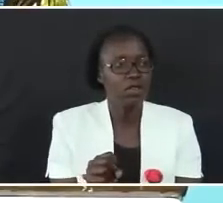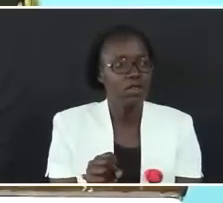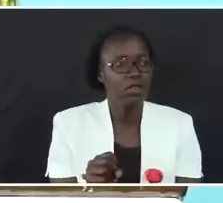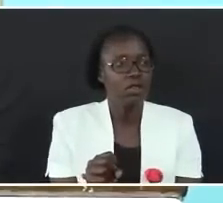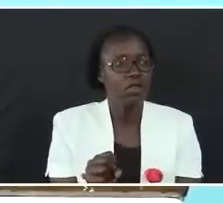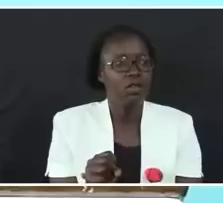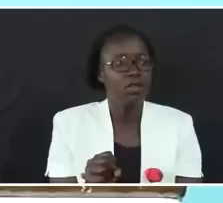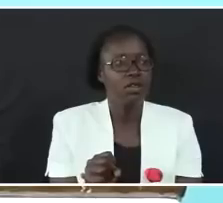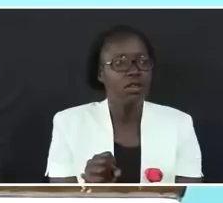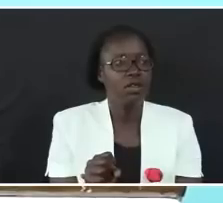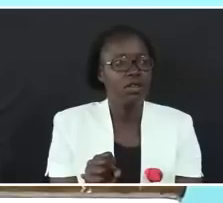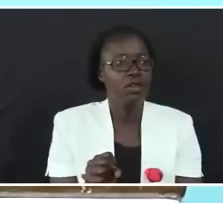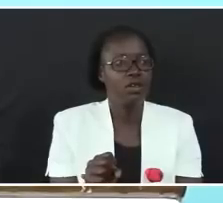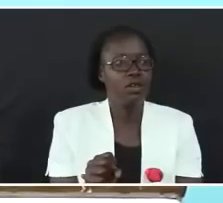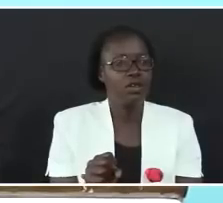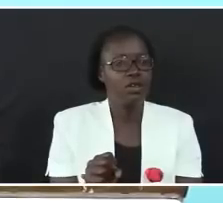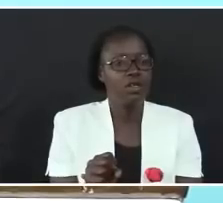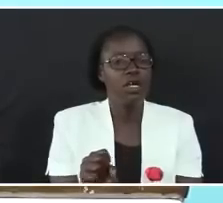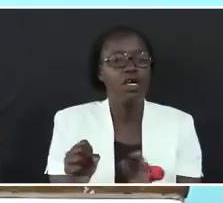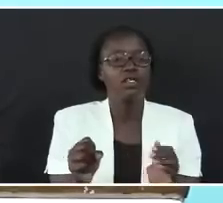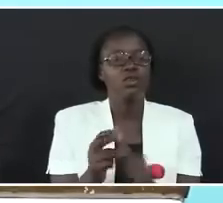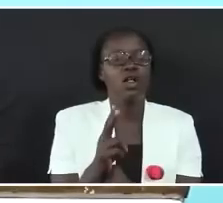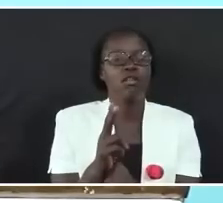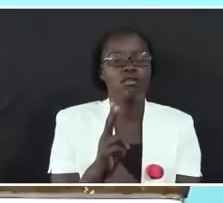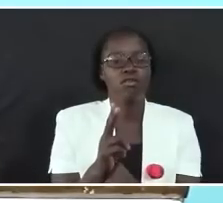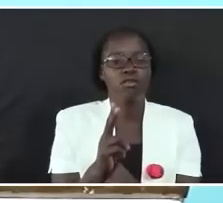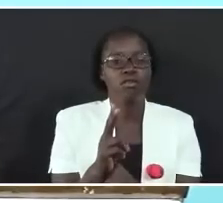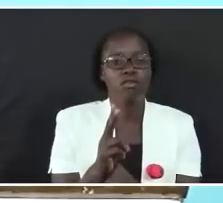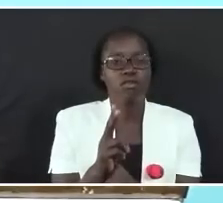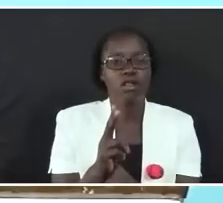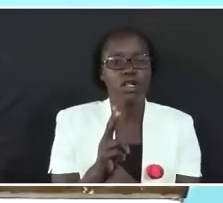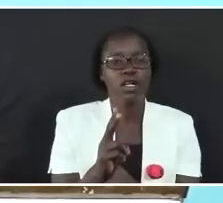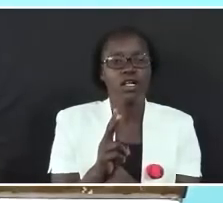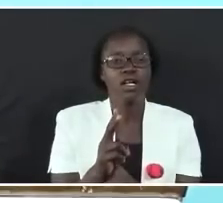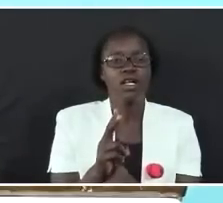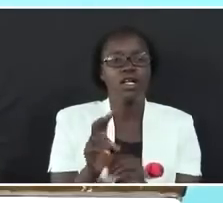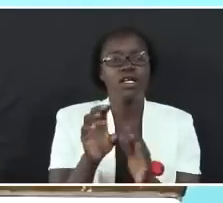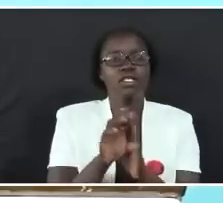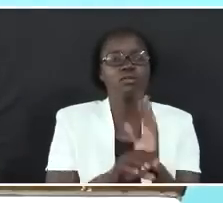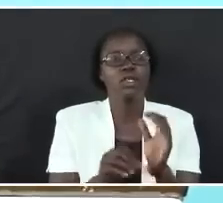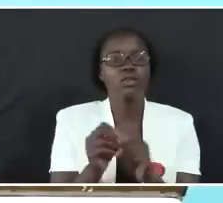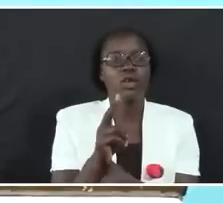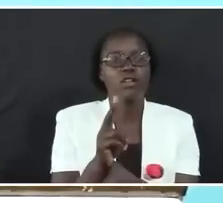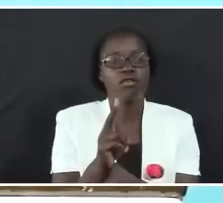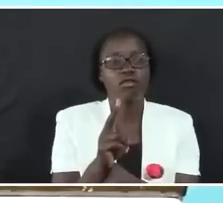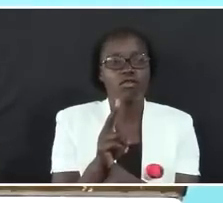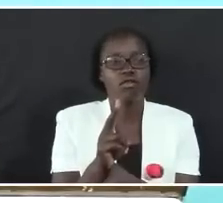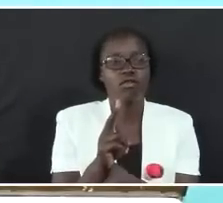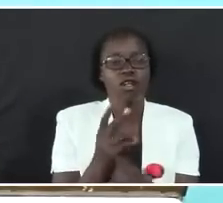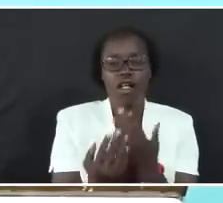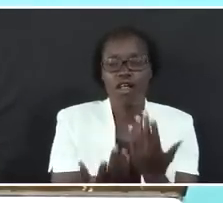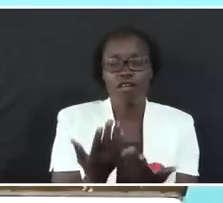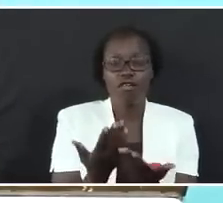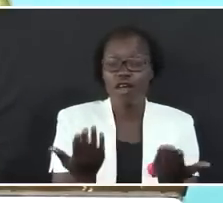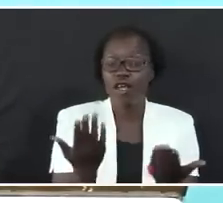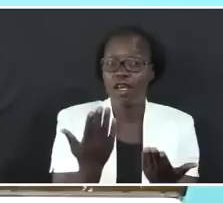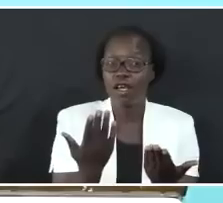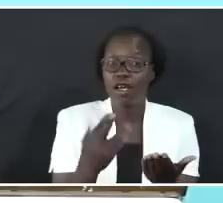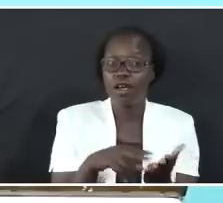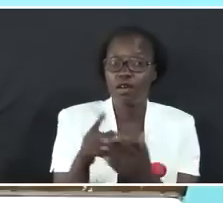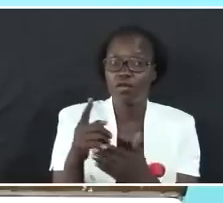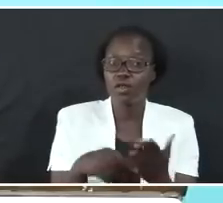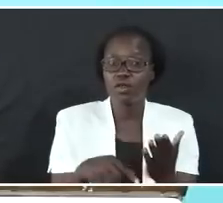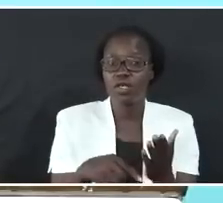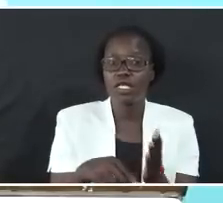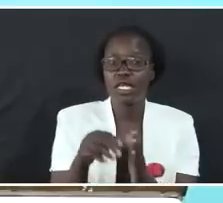waste people's times. Time. 12. Hebrews chapter 12. What is this fire?